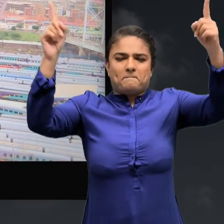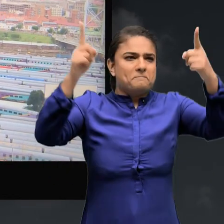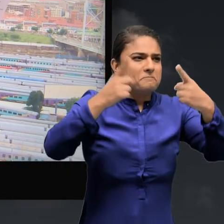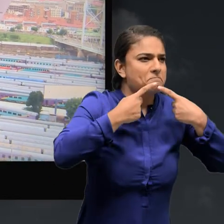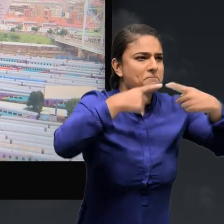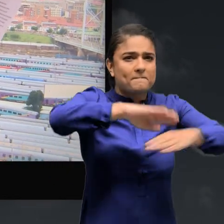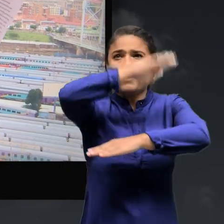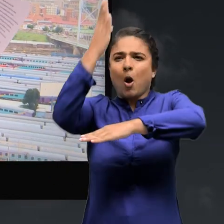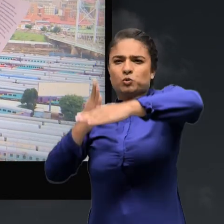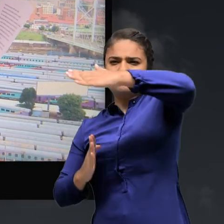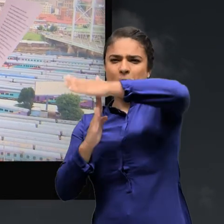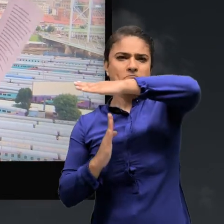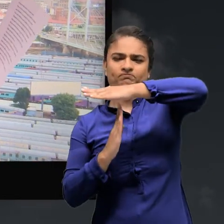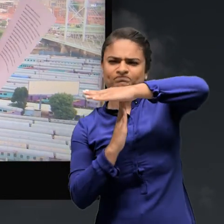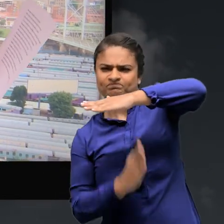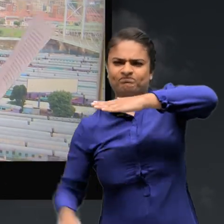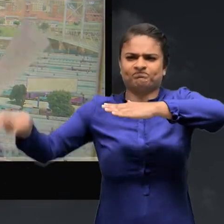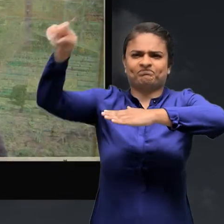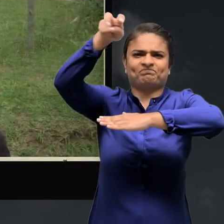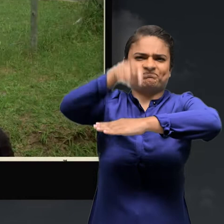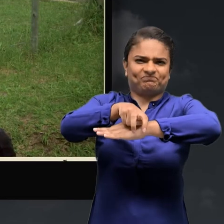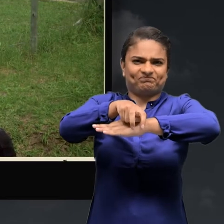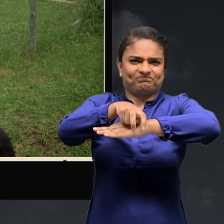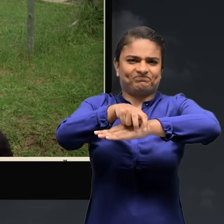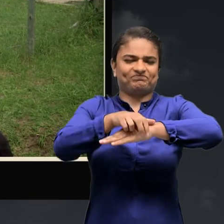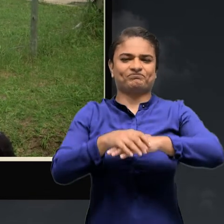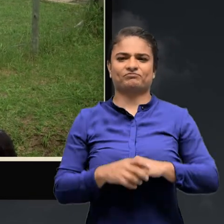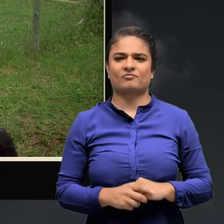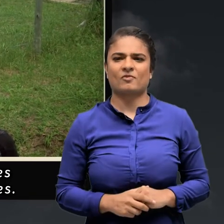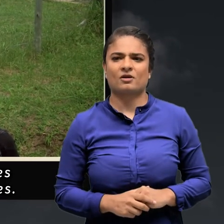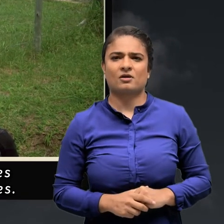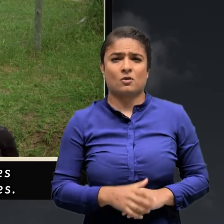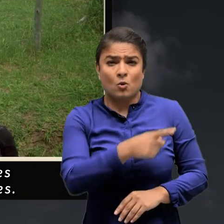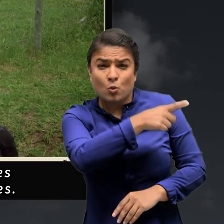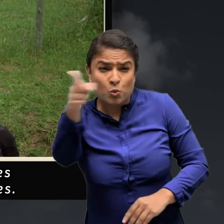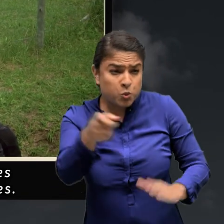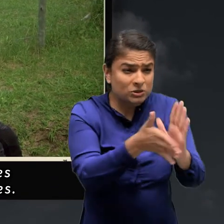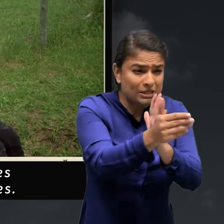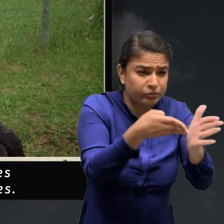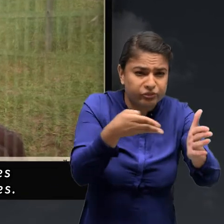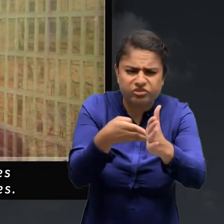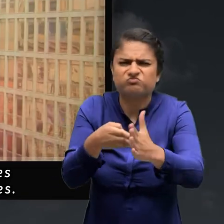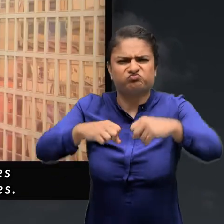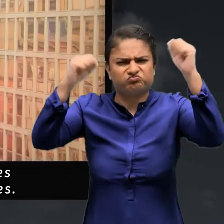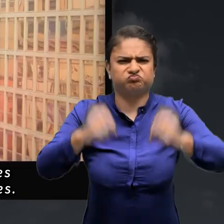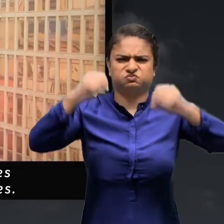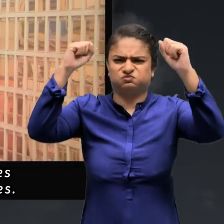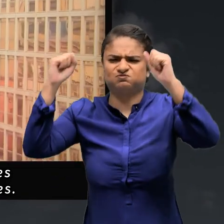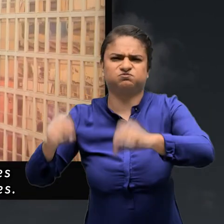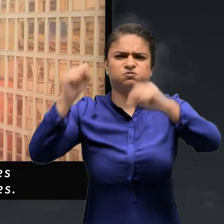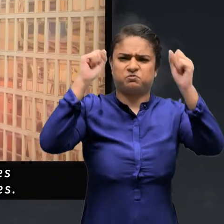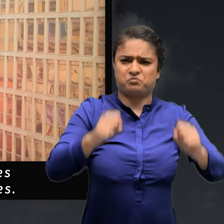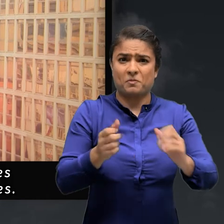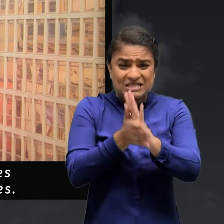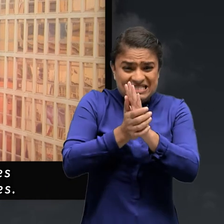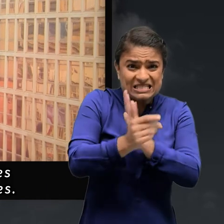of proclamation upon a mountain. You are capable of your abilities over and beyond